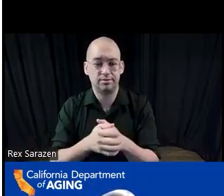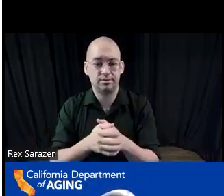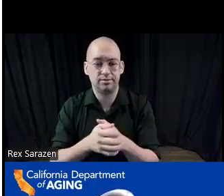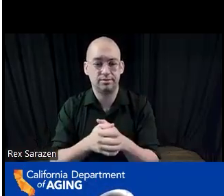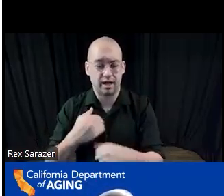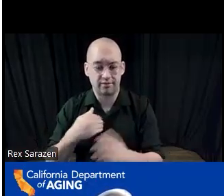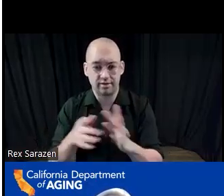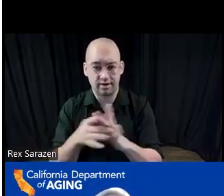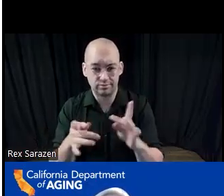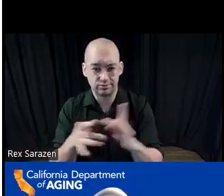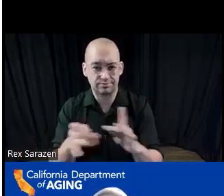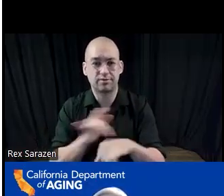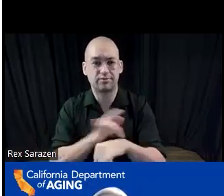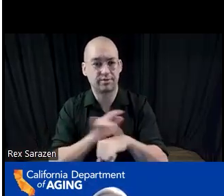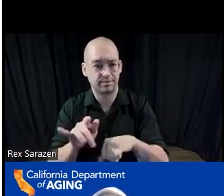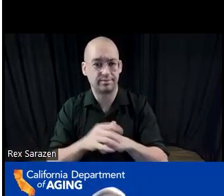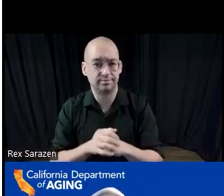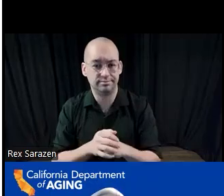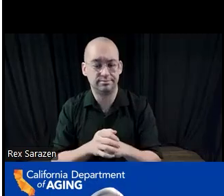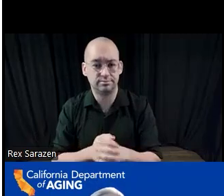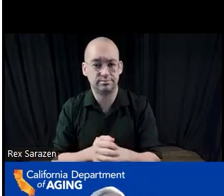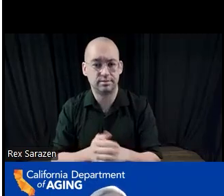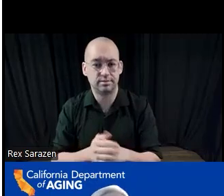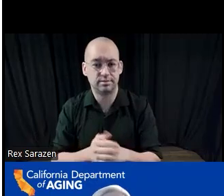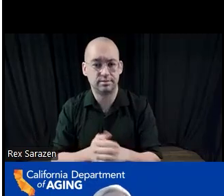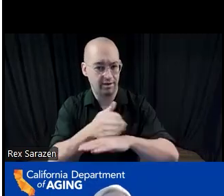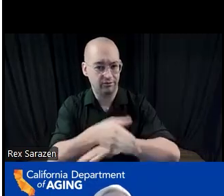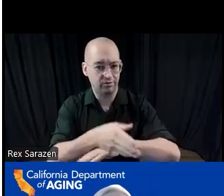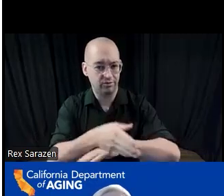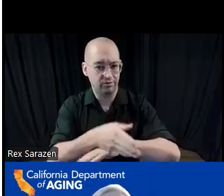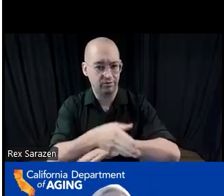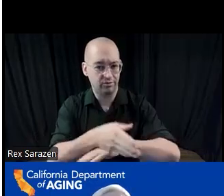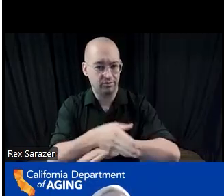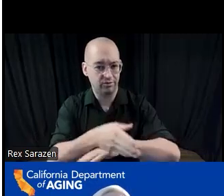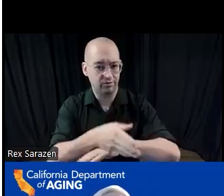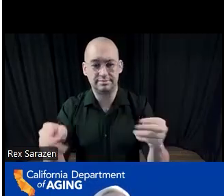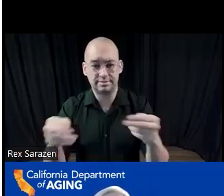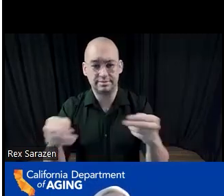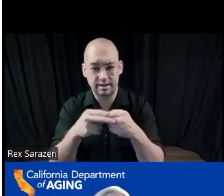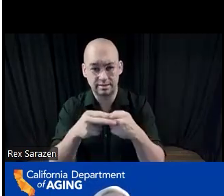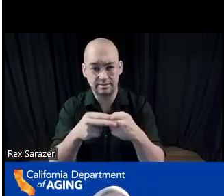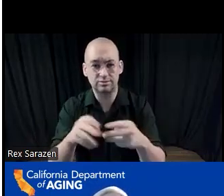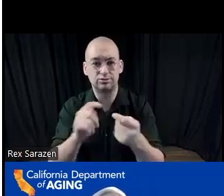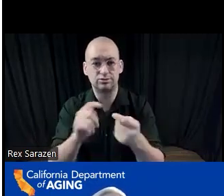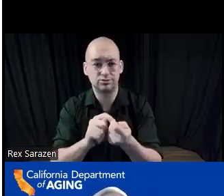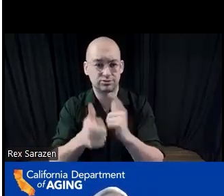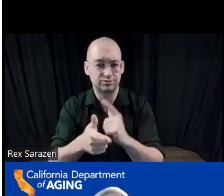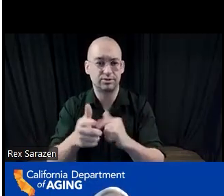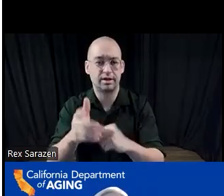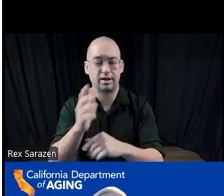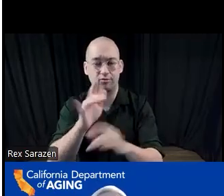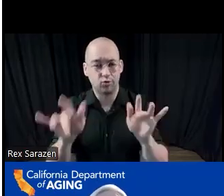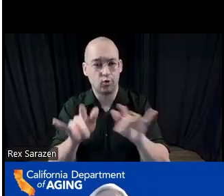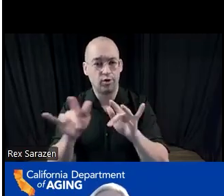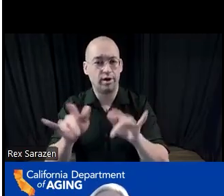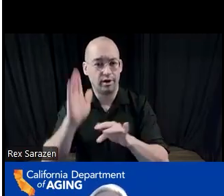this meeting, the slides, transcripts, and recording will be posted to the Cal HHS